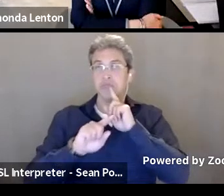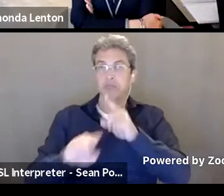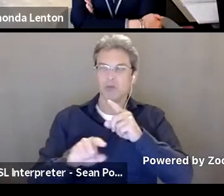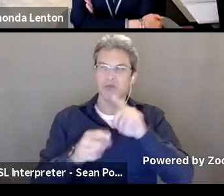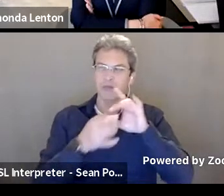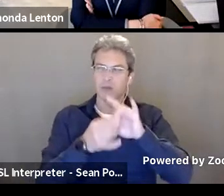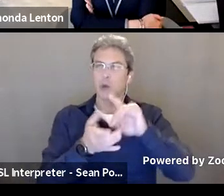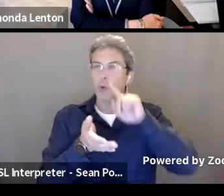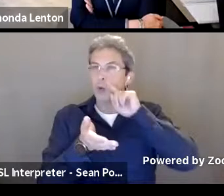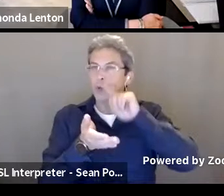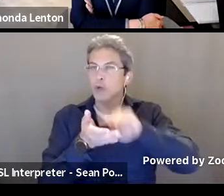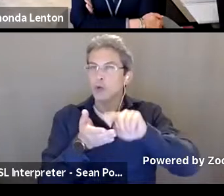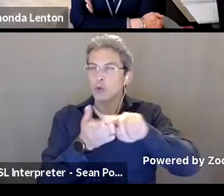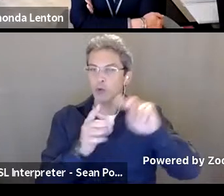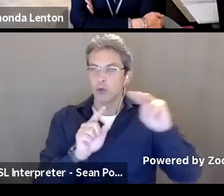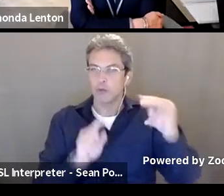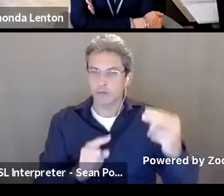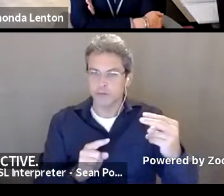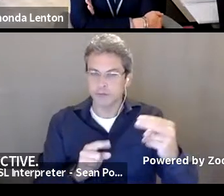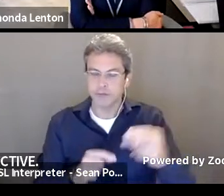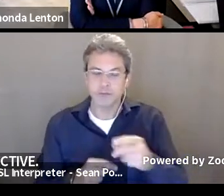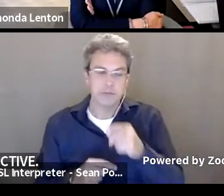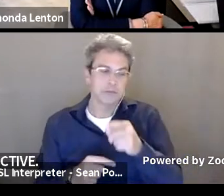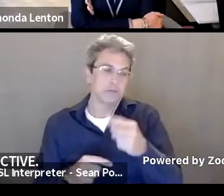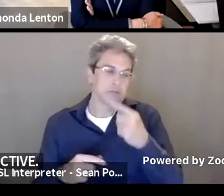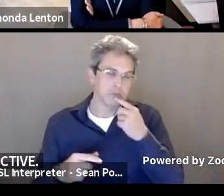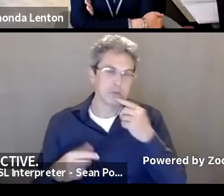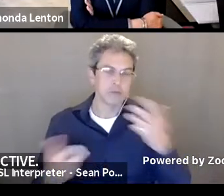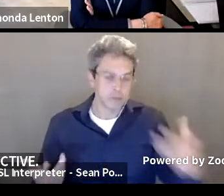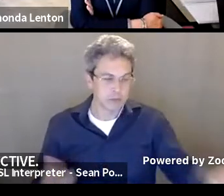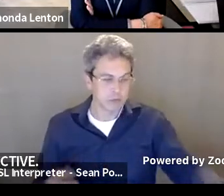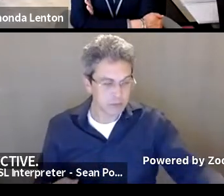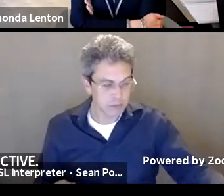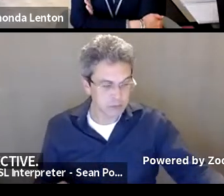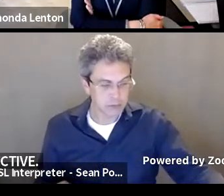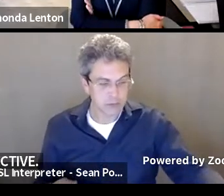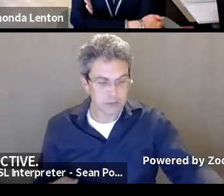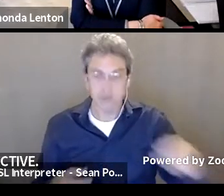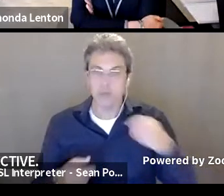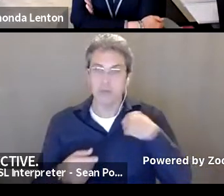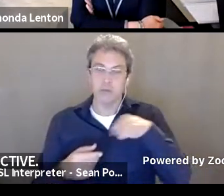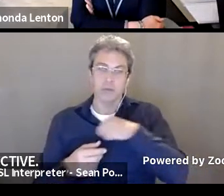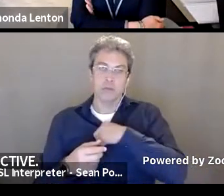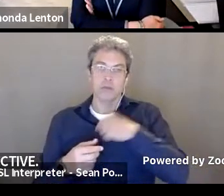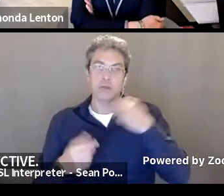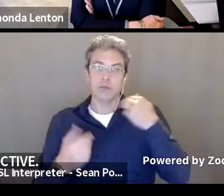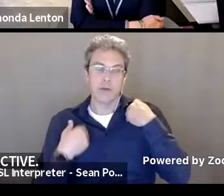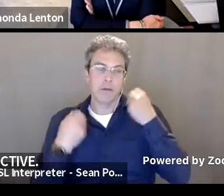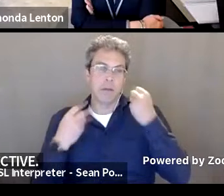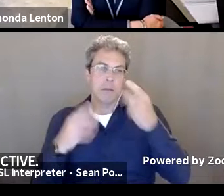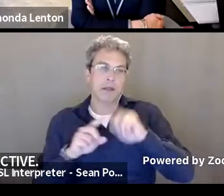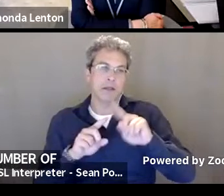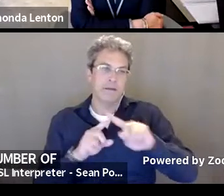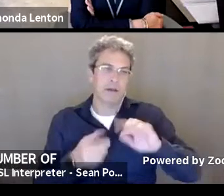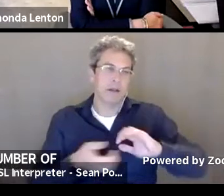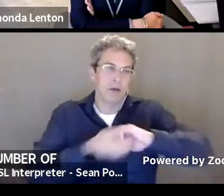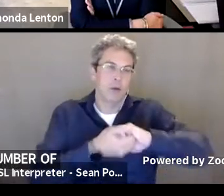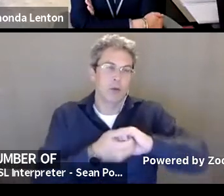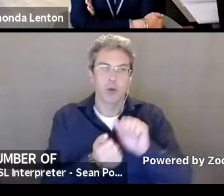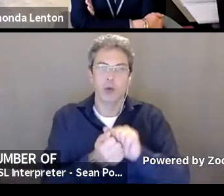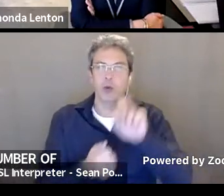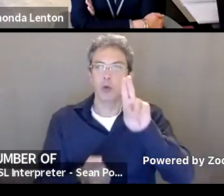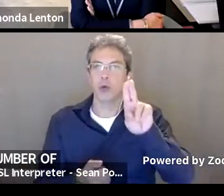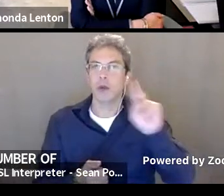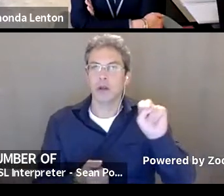So in terms of research, obviously, we have a number of initiatives in which we are collaborating with the United Nations, and we'll be bringing